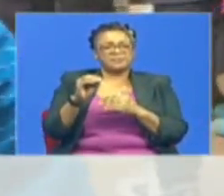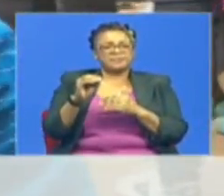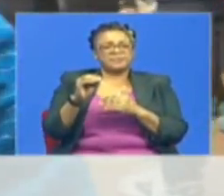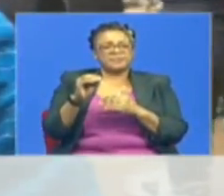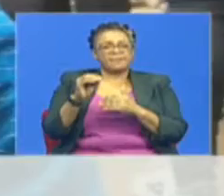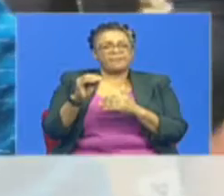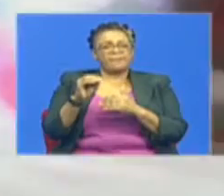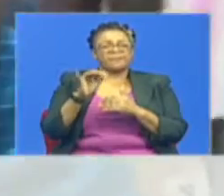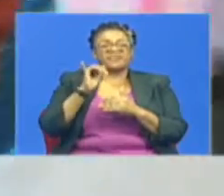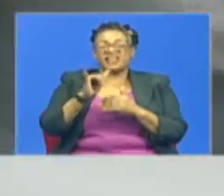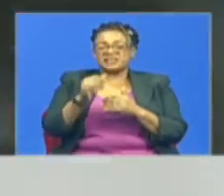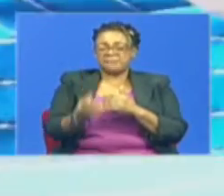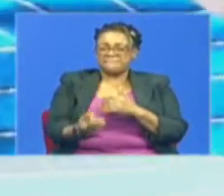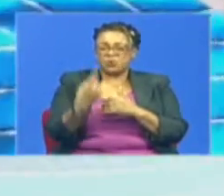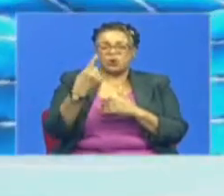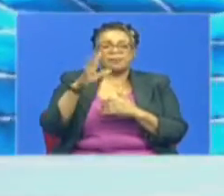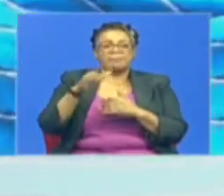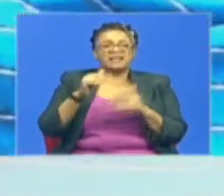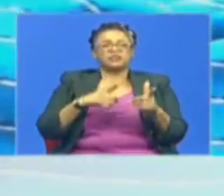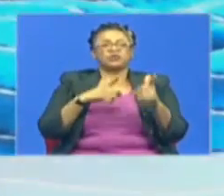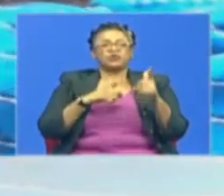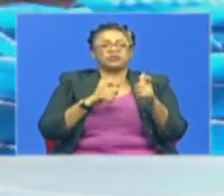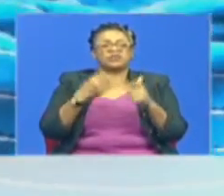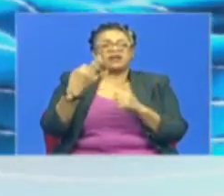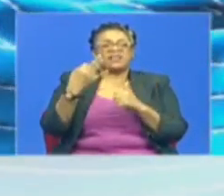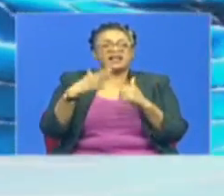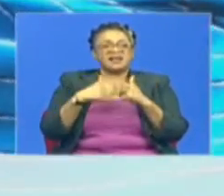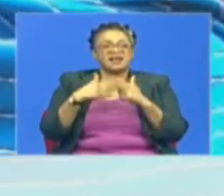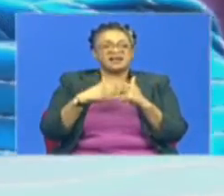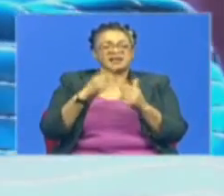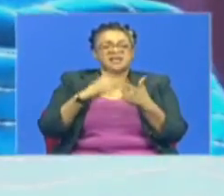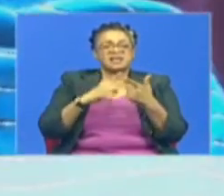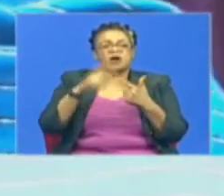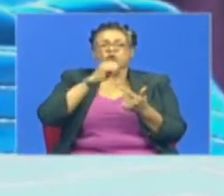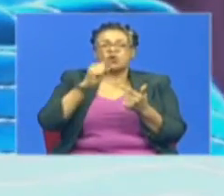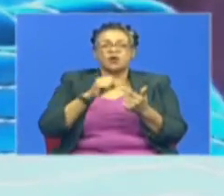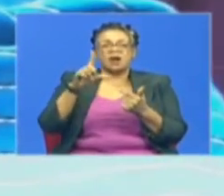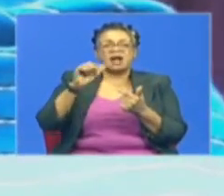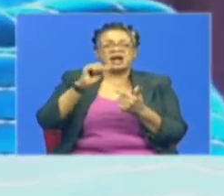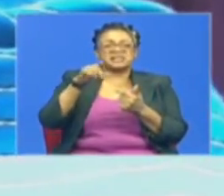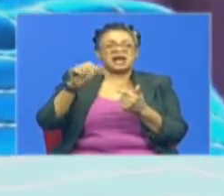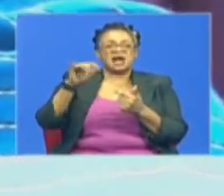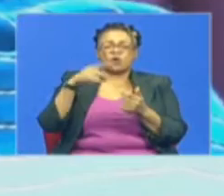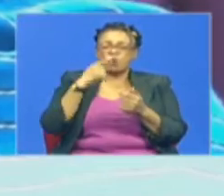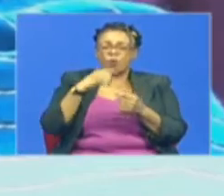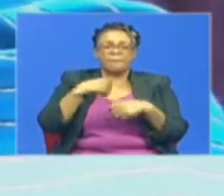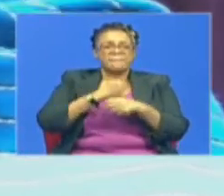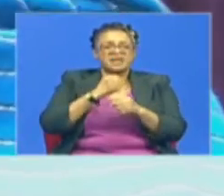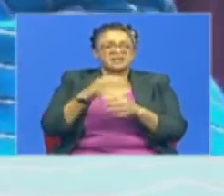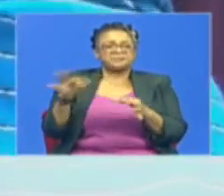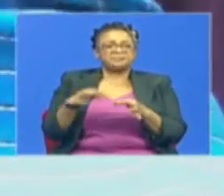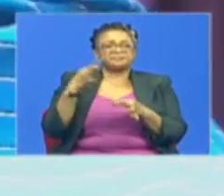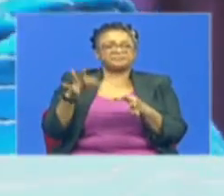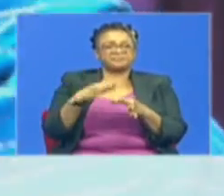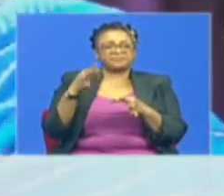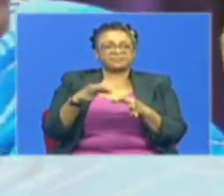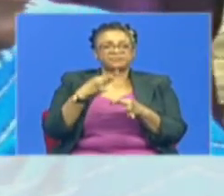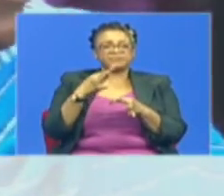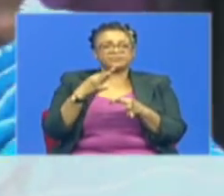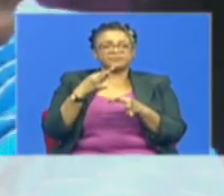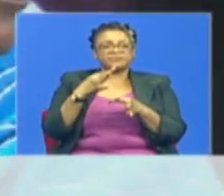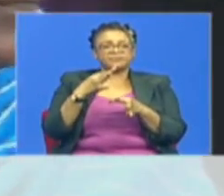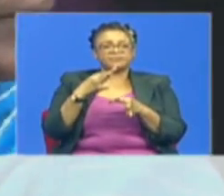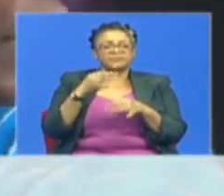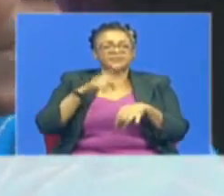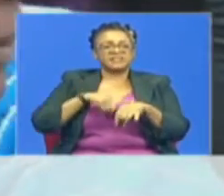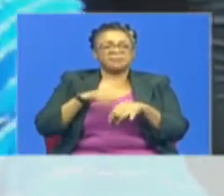were started by the shooting of 39-year-old Lazaro Tirop, a cobbler, who was shot after he tried to